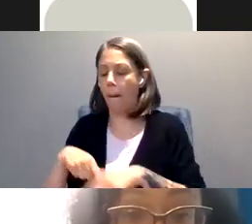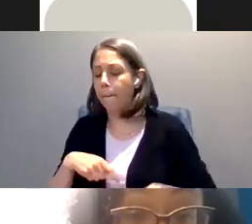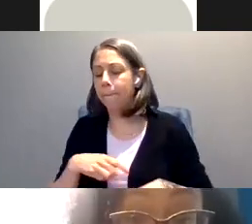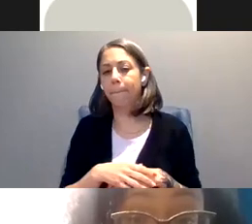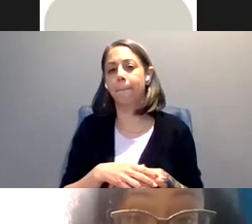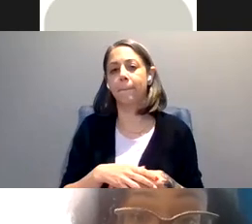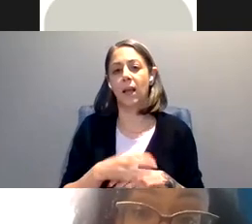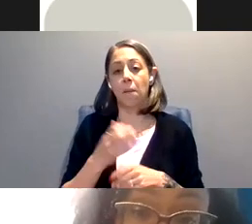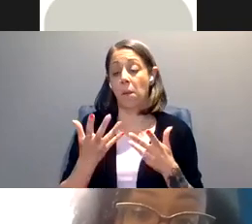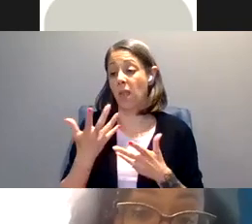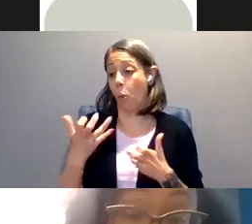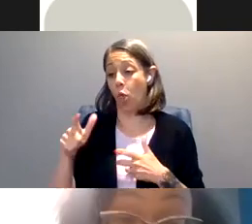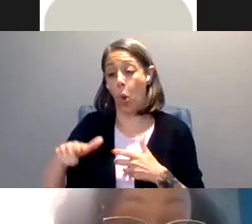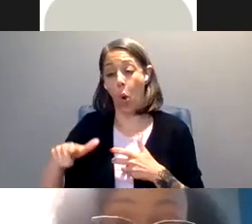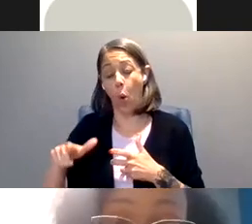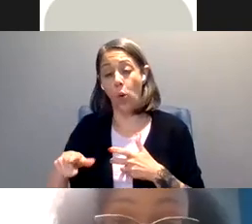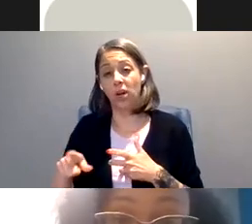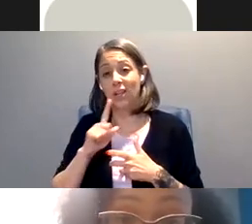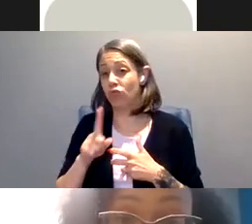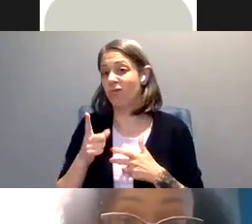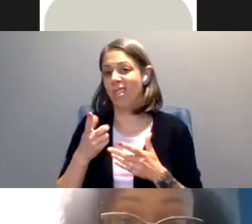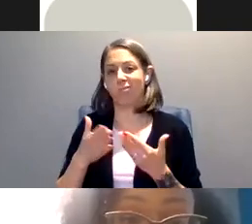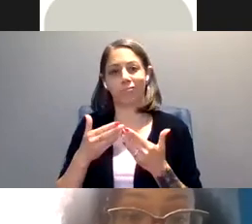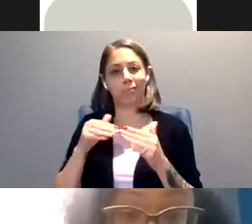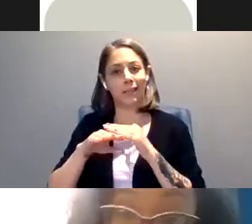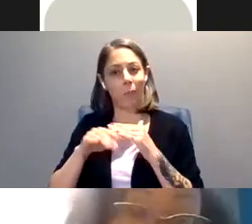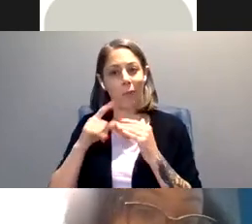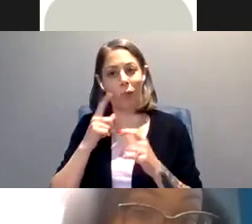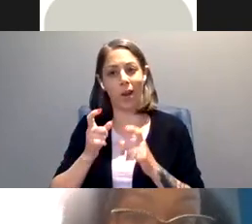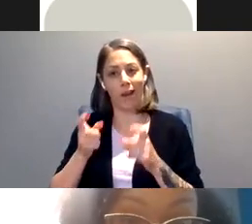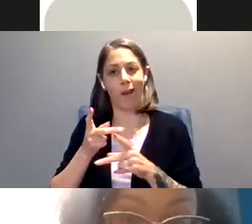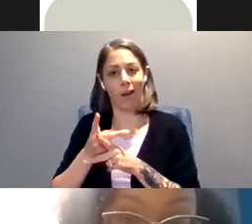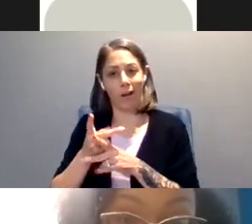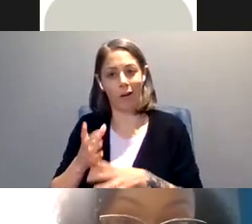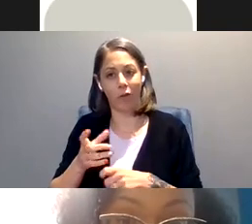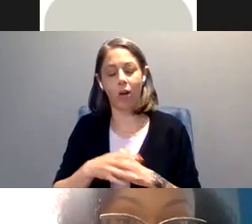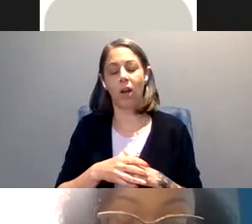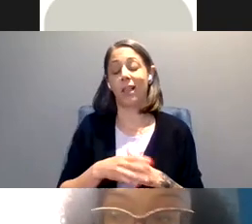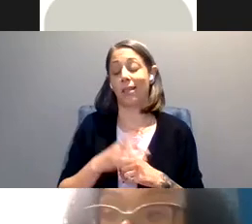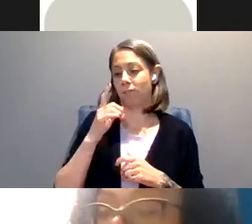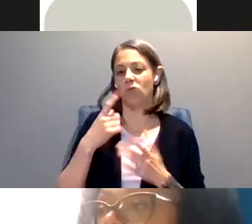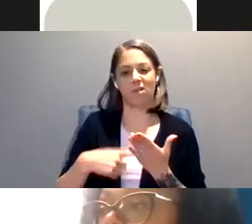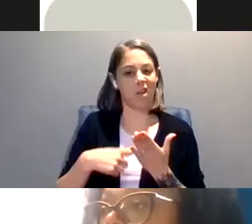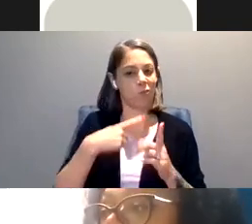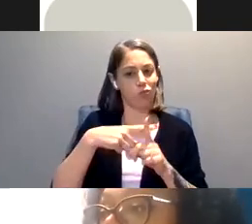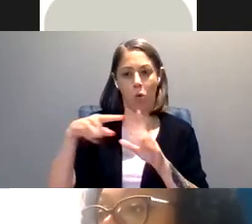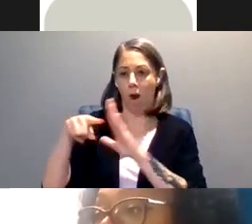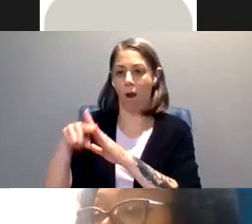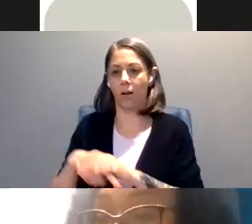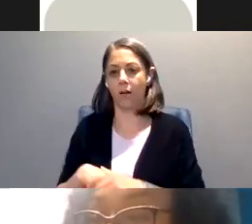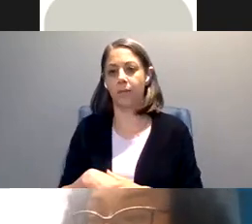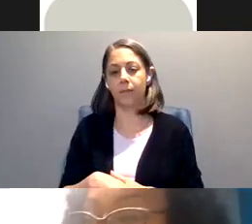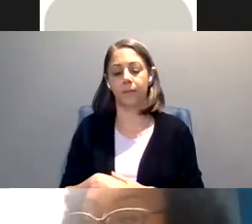set it super low so that it's super accessible to caregivers. Let's talk about the pros and cons of doing that. We can talk